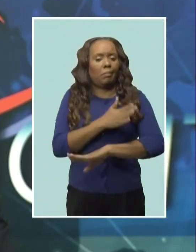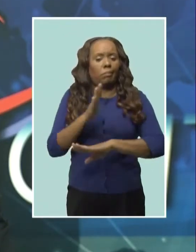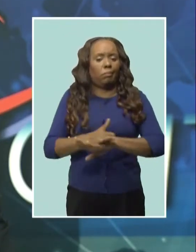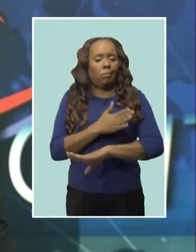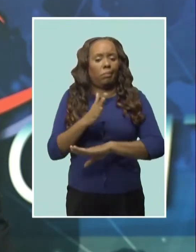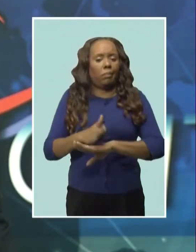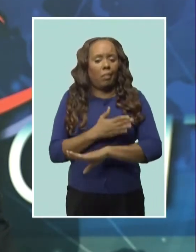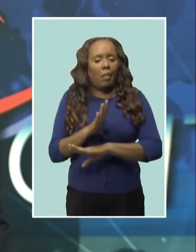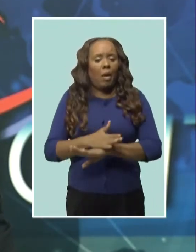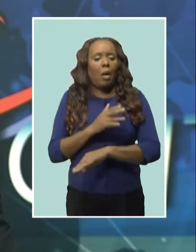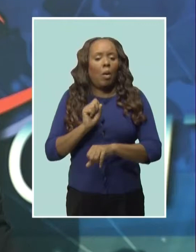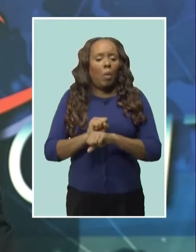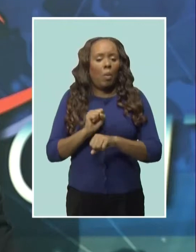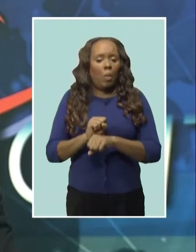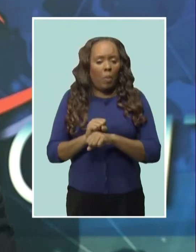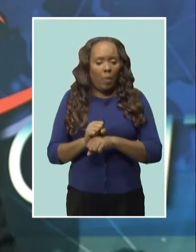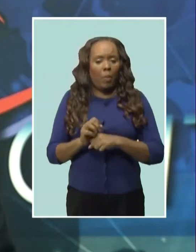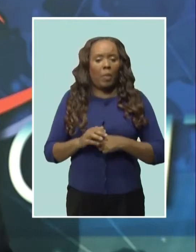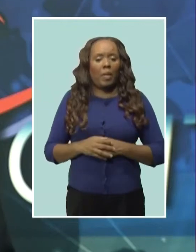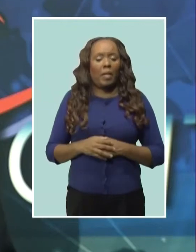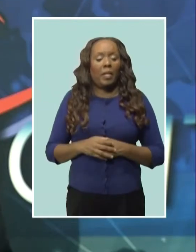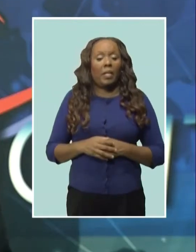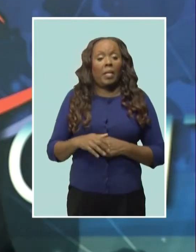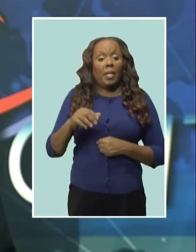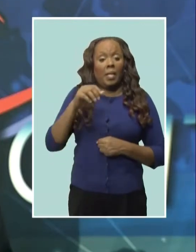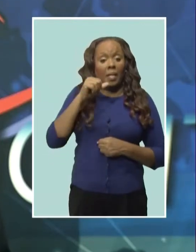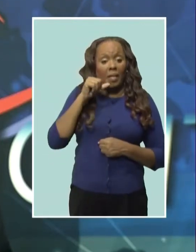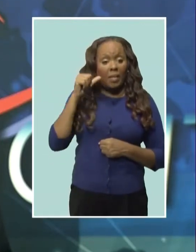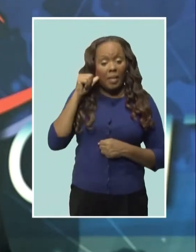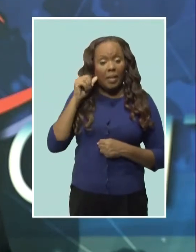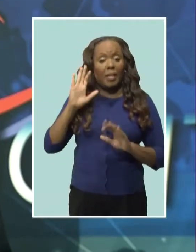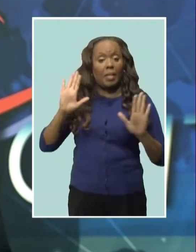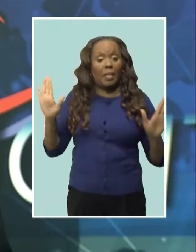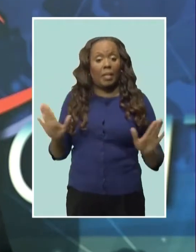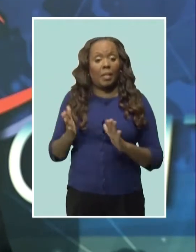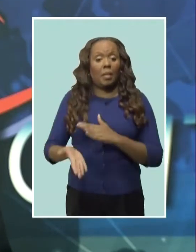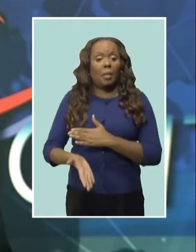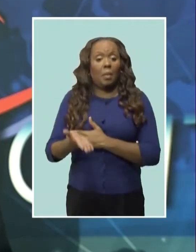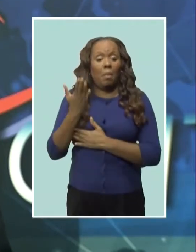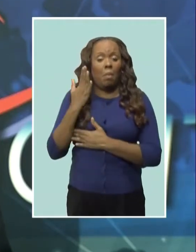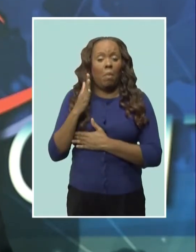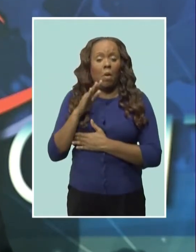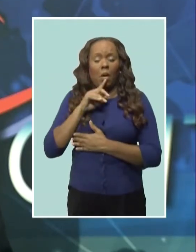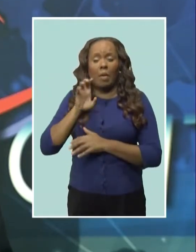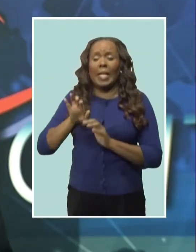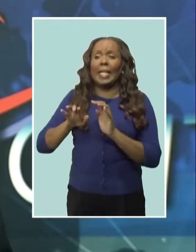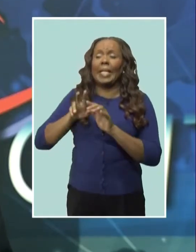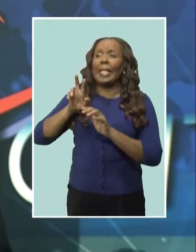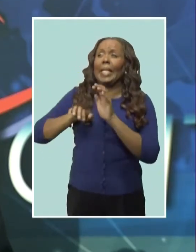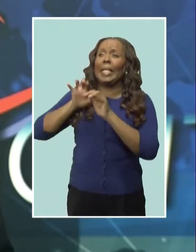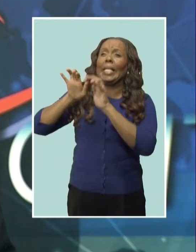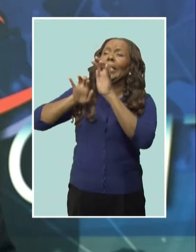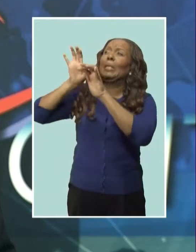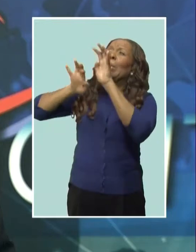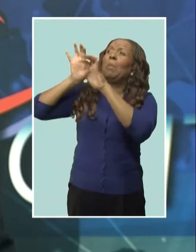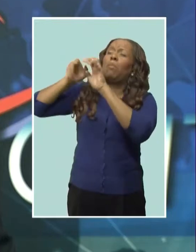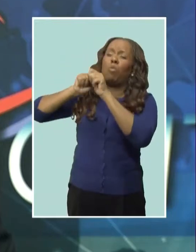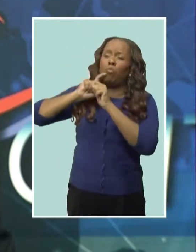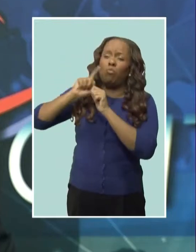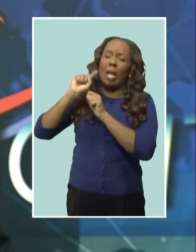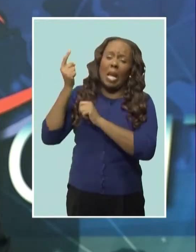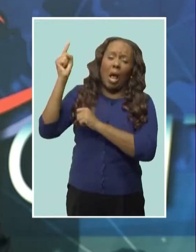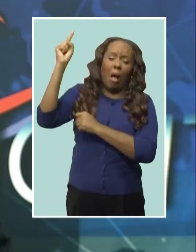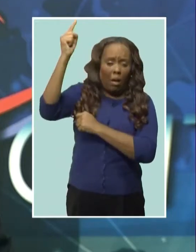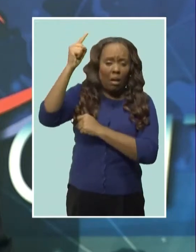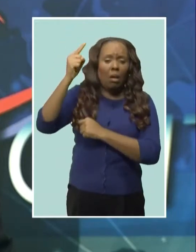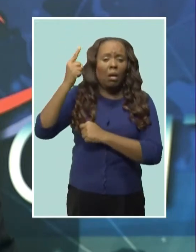and antenna for MCTV at Sturgis. Riggers braved high winds on Sunday morning, climbing